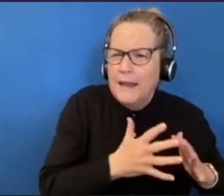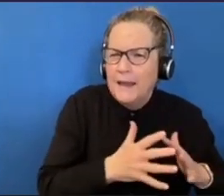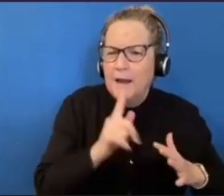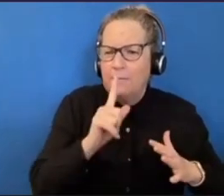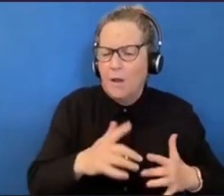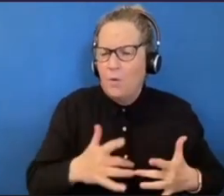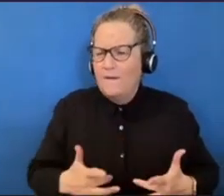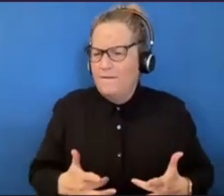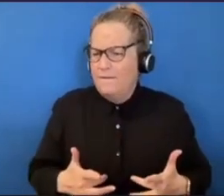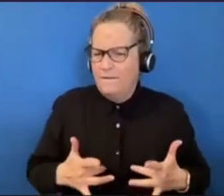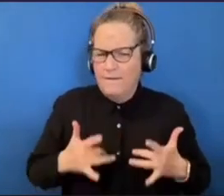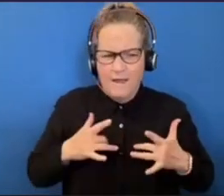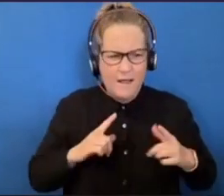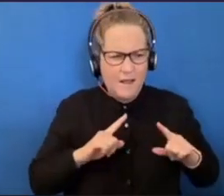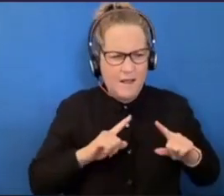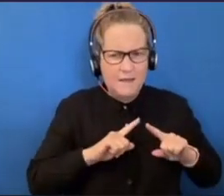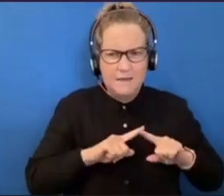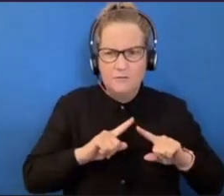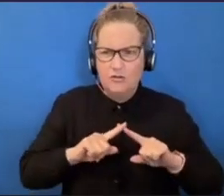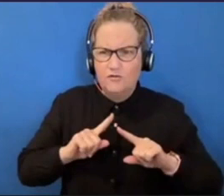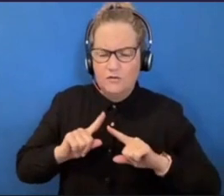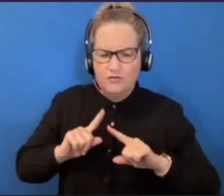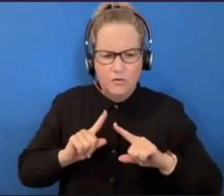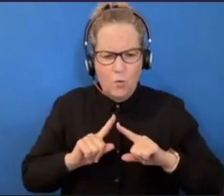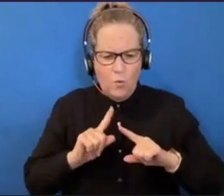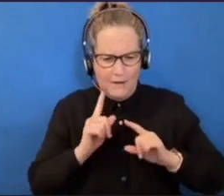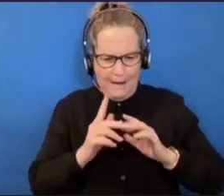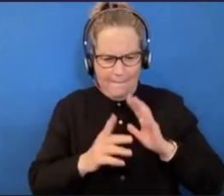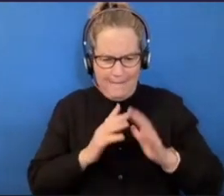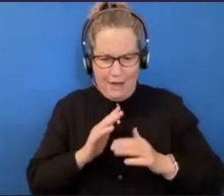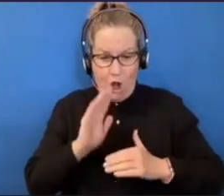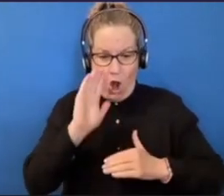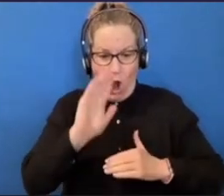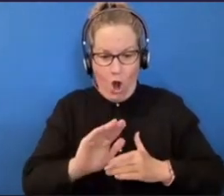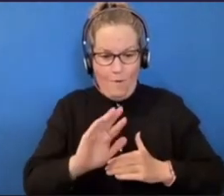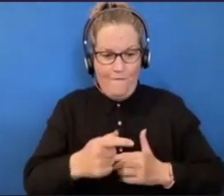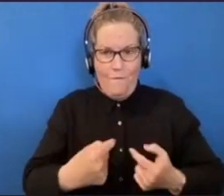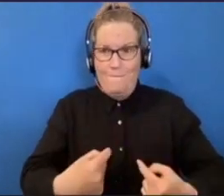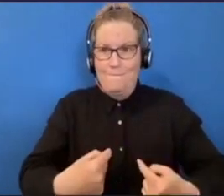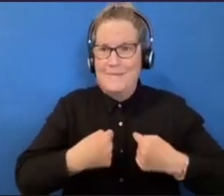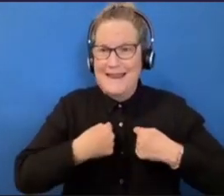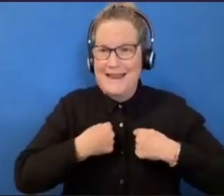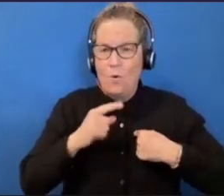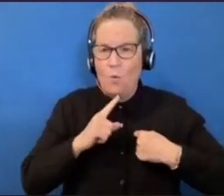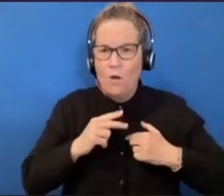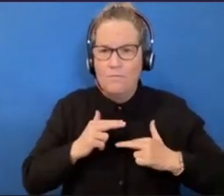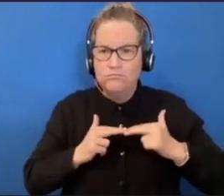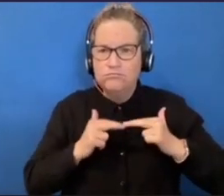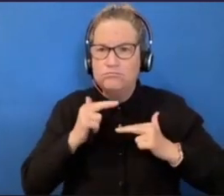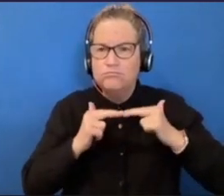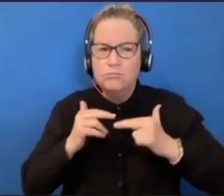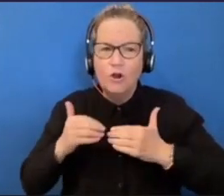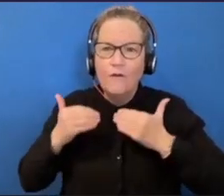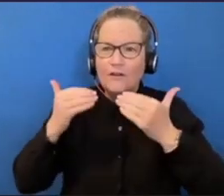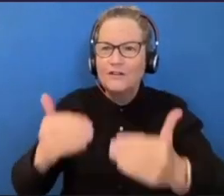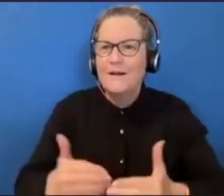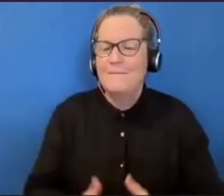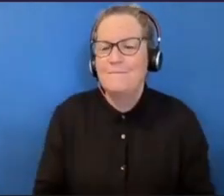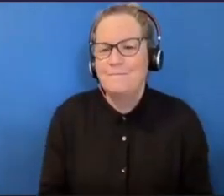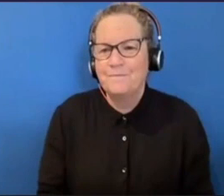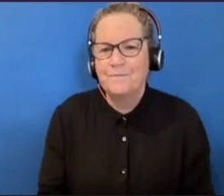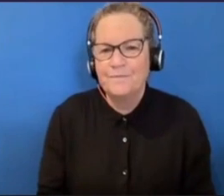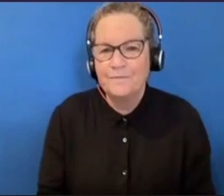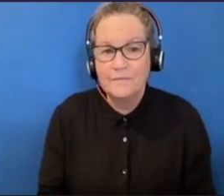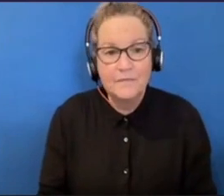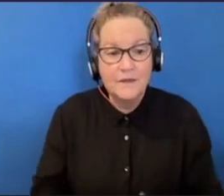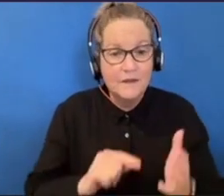of different things, and we build this idea of what is potential for home. And so Teresa, I don't know if you